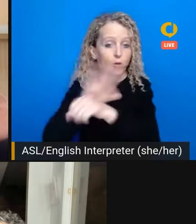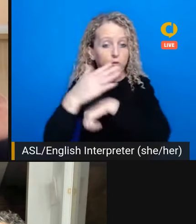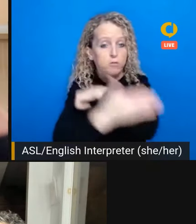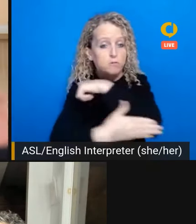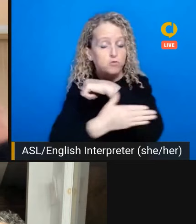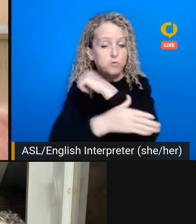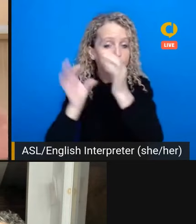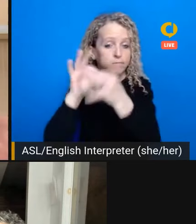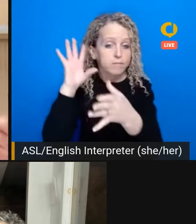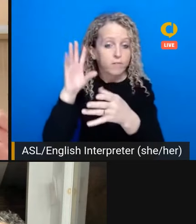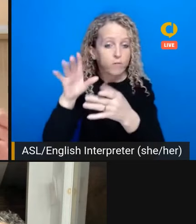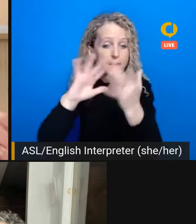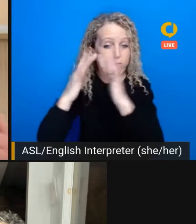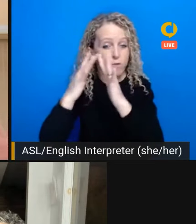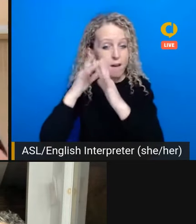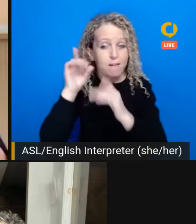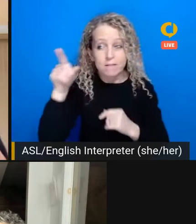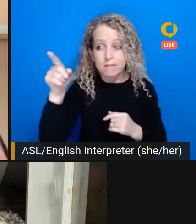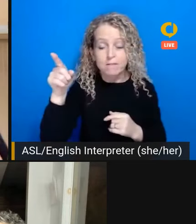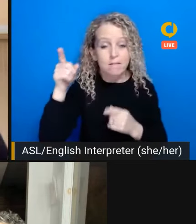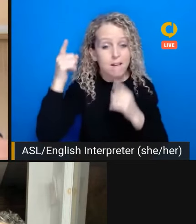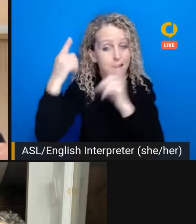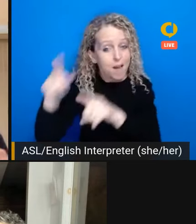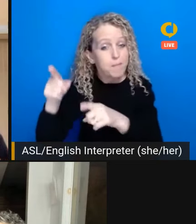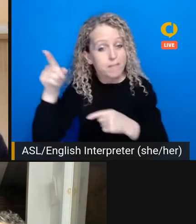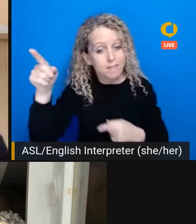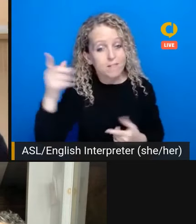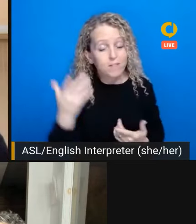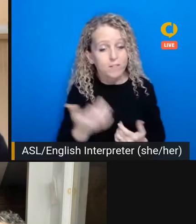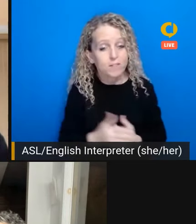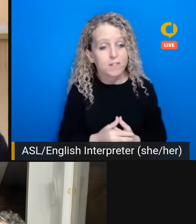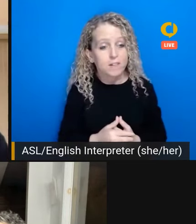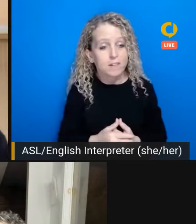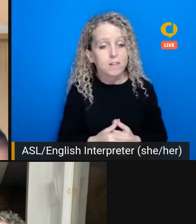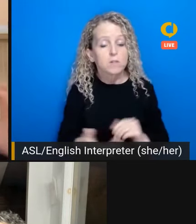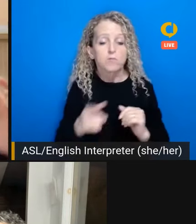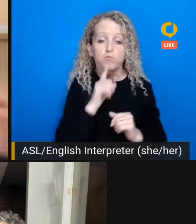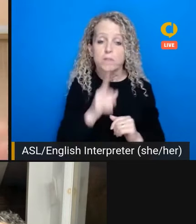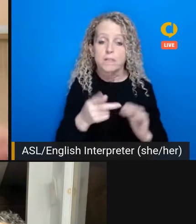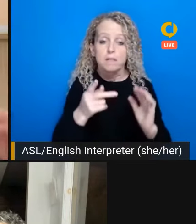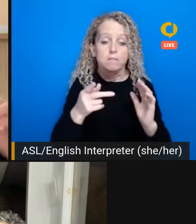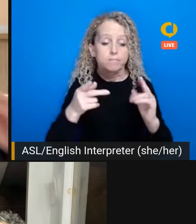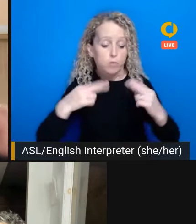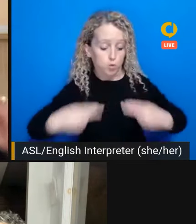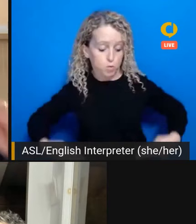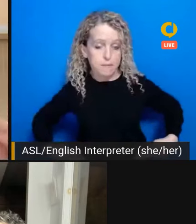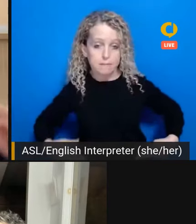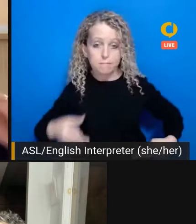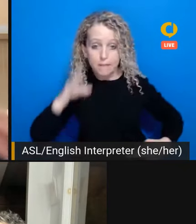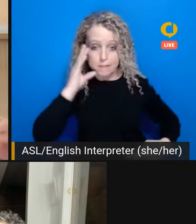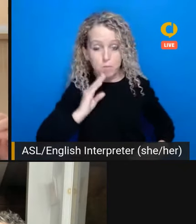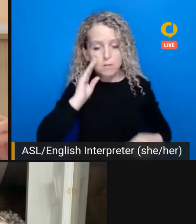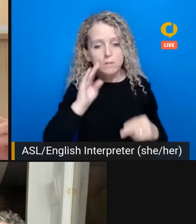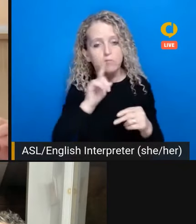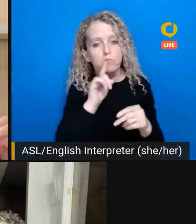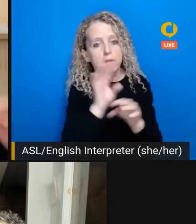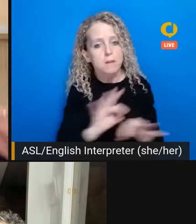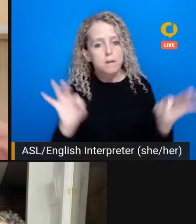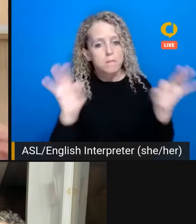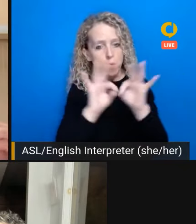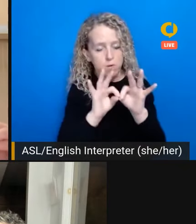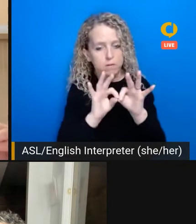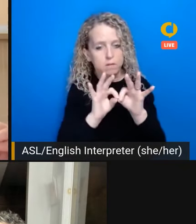and experience for the human expert is very important. And I think one gains